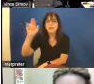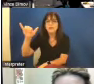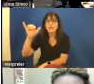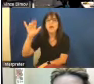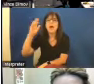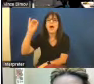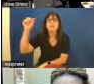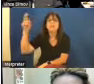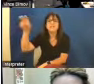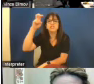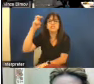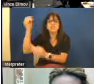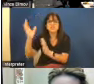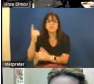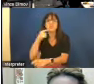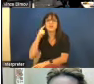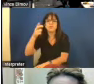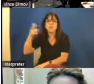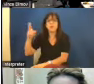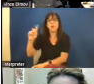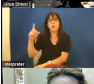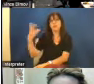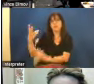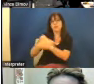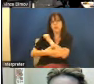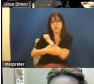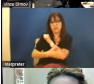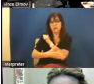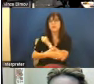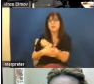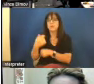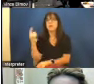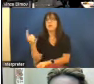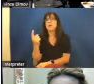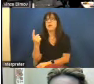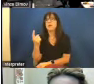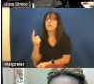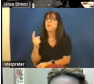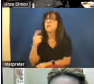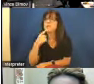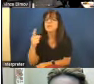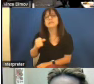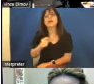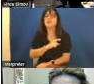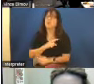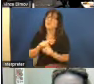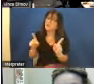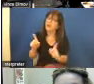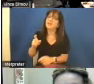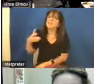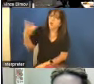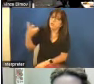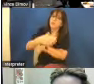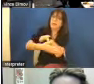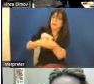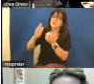outreach teacher for the Deaf and Hard of Hearing in Washington County. And we quite often say St. George, but it's Washington County School